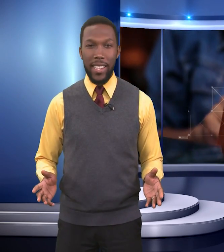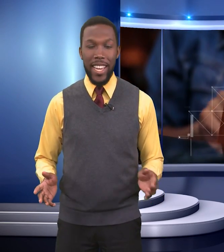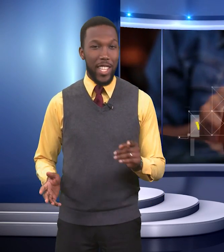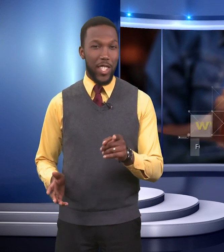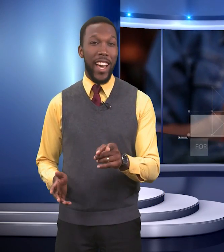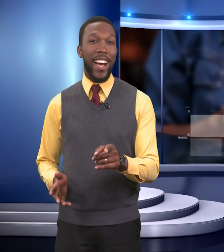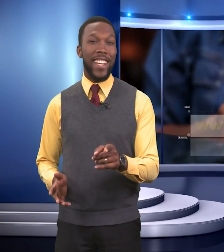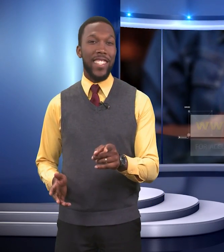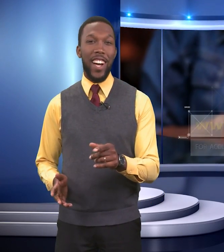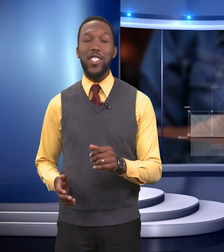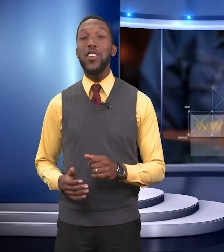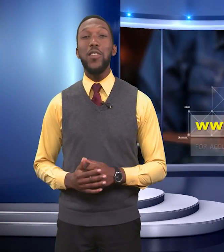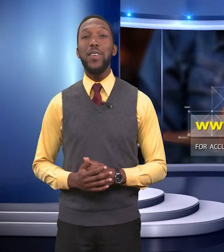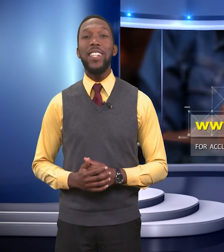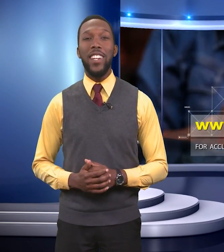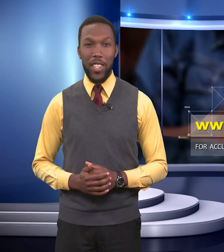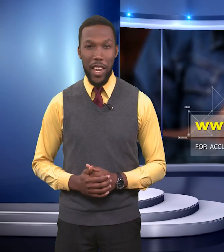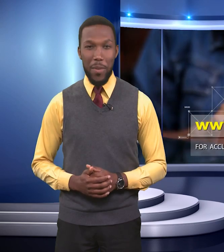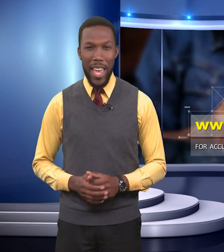our website,